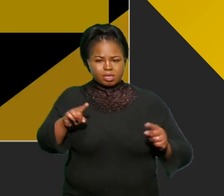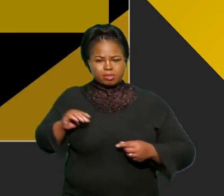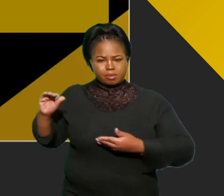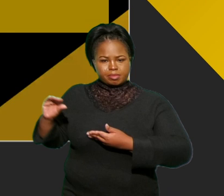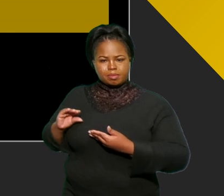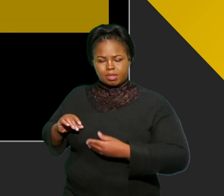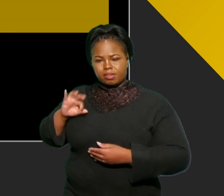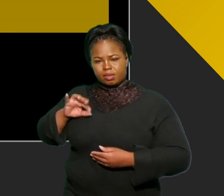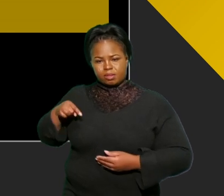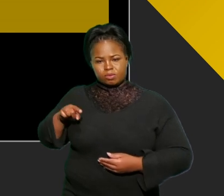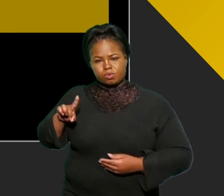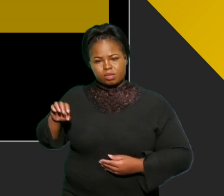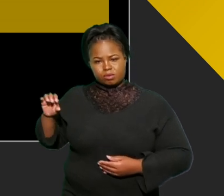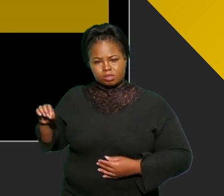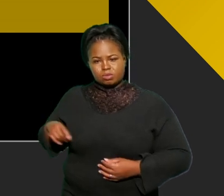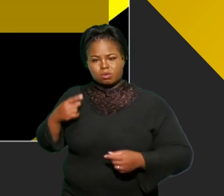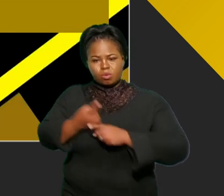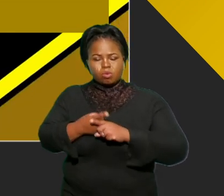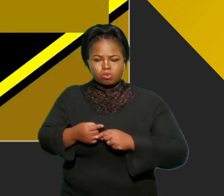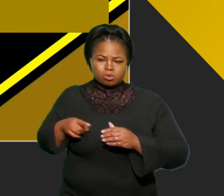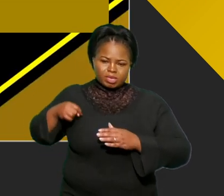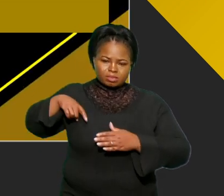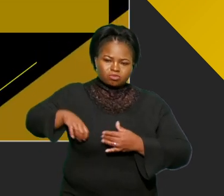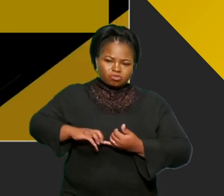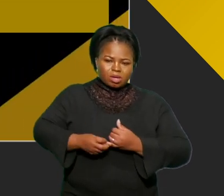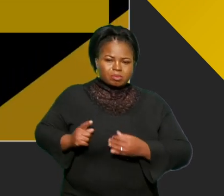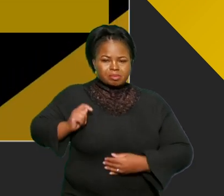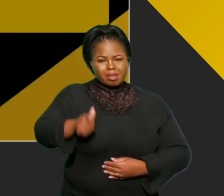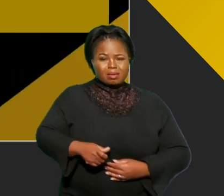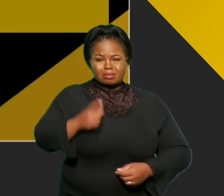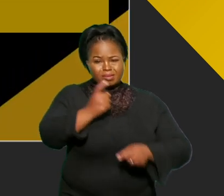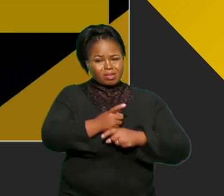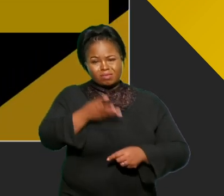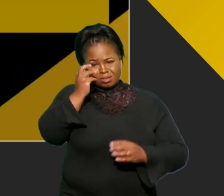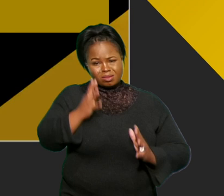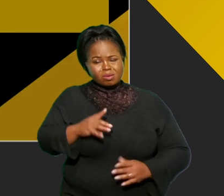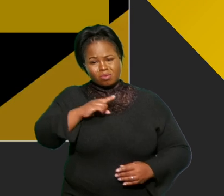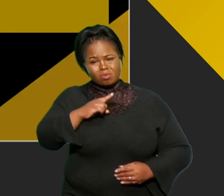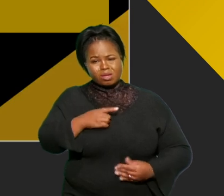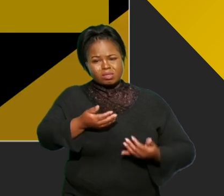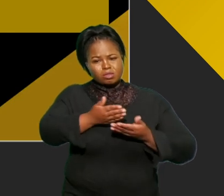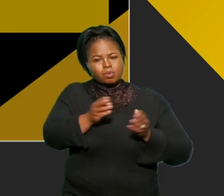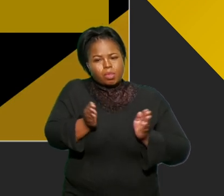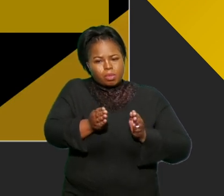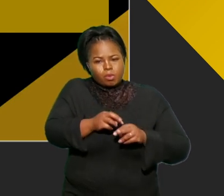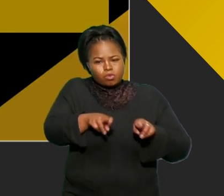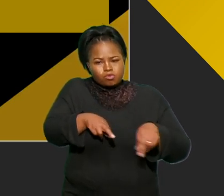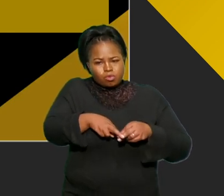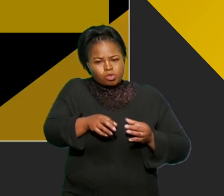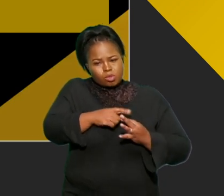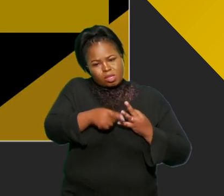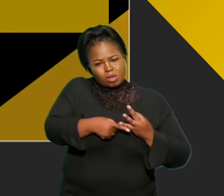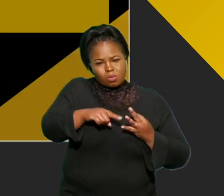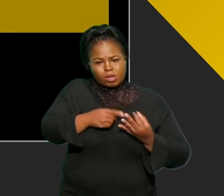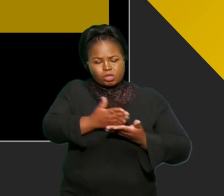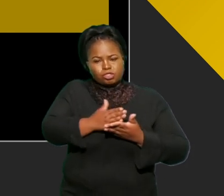received 3,100 for accommodation. So I have to go deep into my pocket. It's hard for us students. That's why we end up sharing a small room, see, three, so